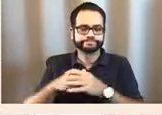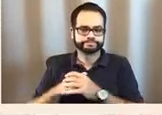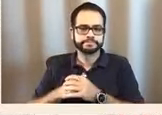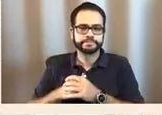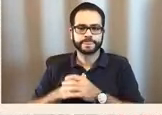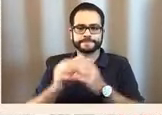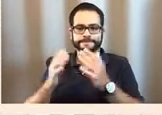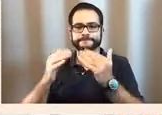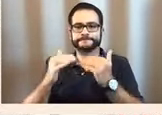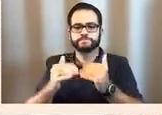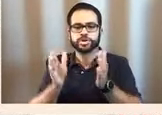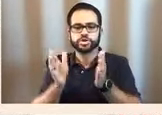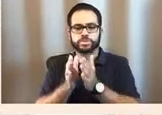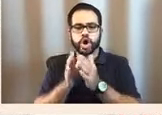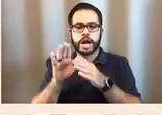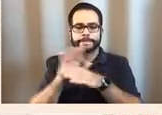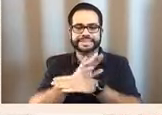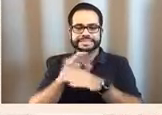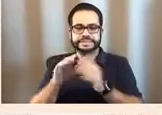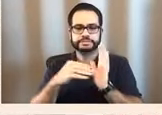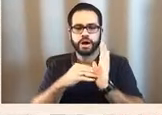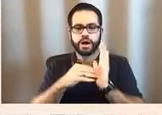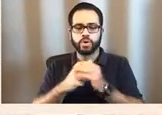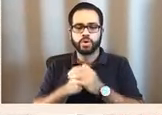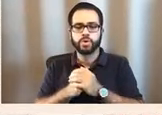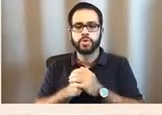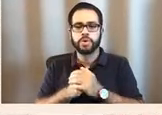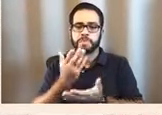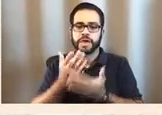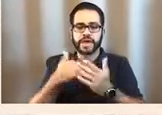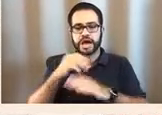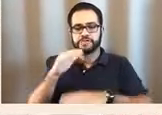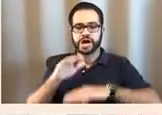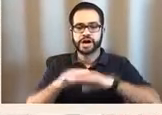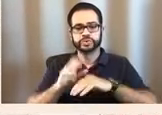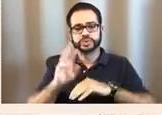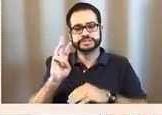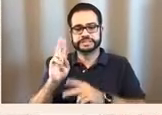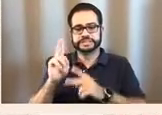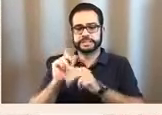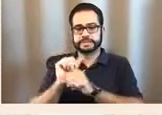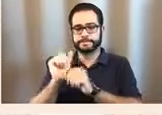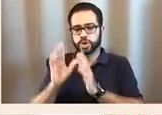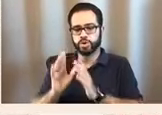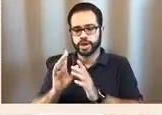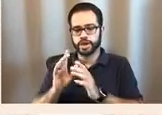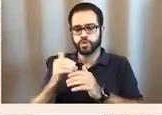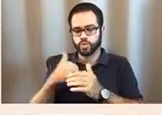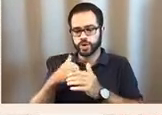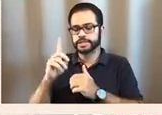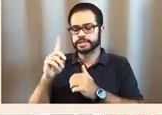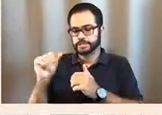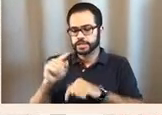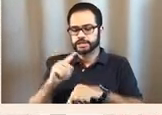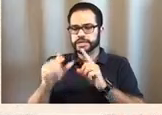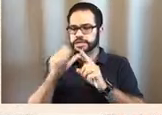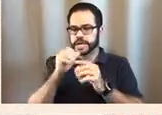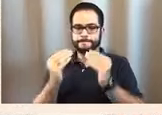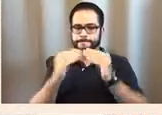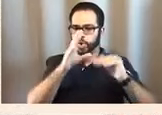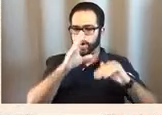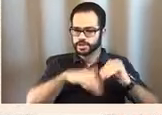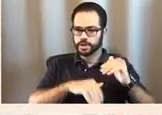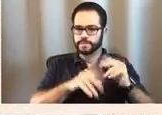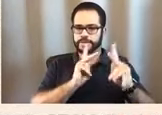Within a small business, there may be up to 6 employees with disabilities, but not more than the number of employees without disabilities. The